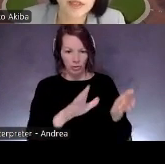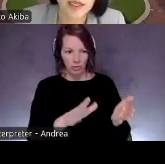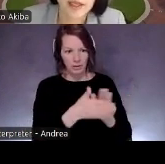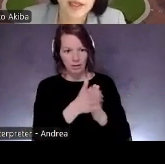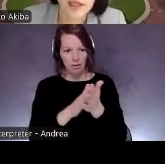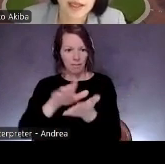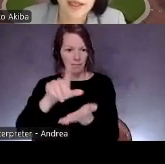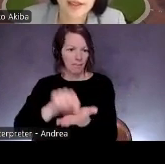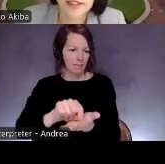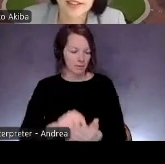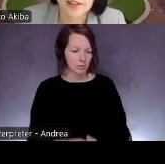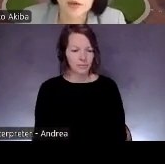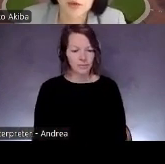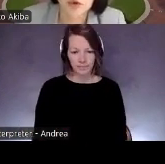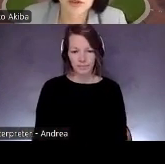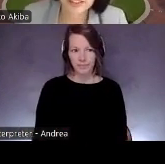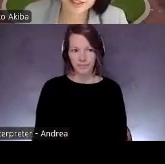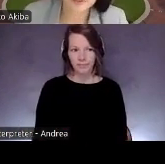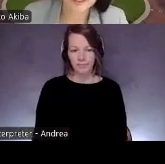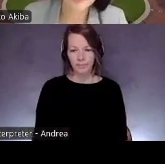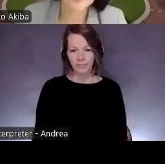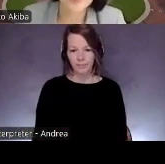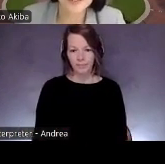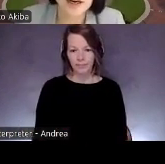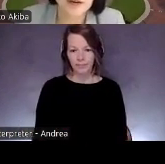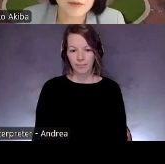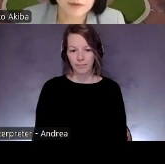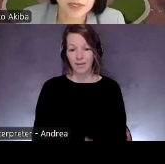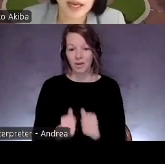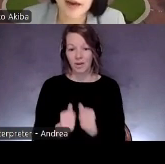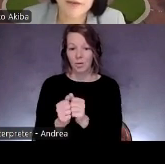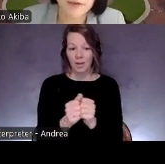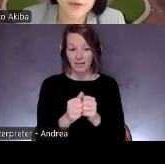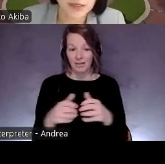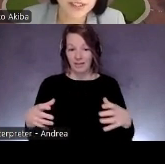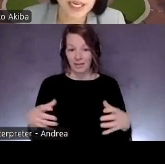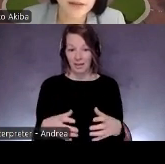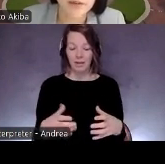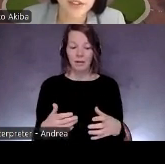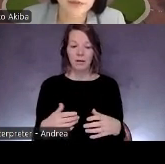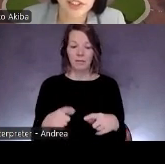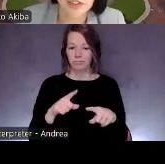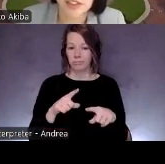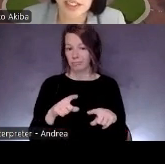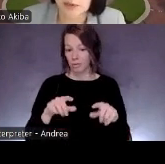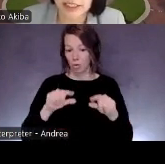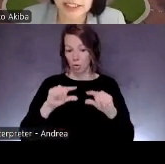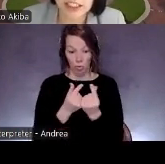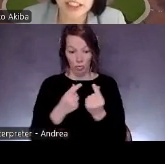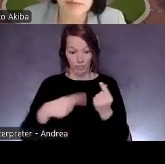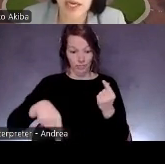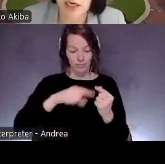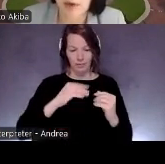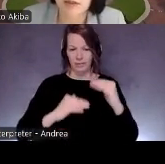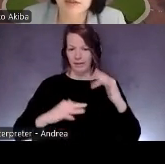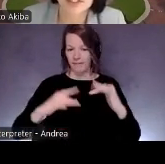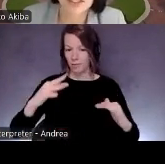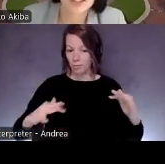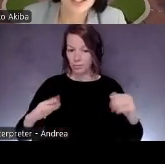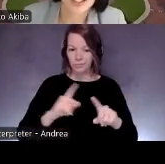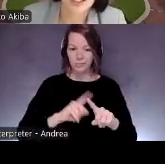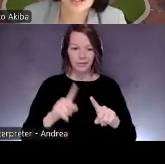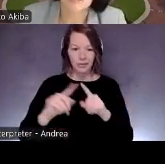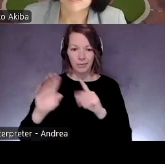publication. And collectively, we have very diverse research expertise and